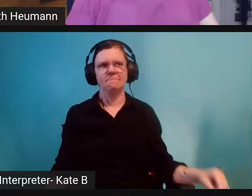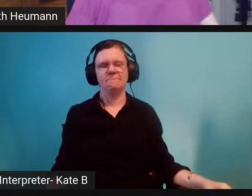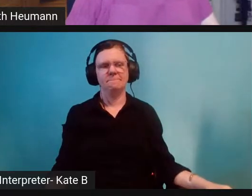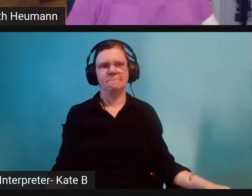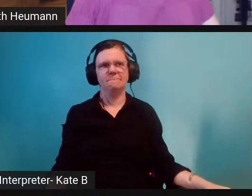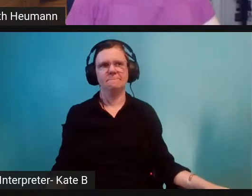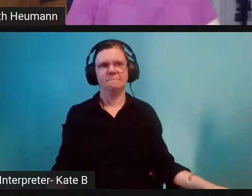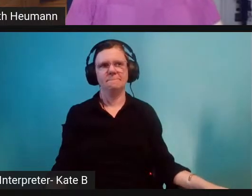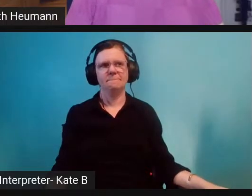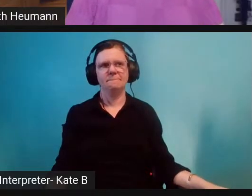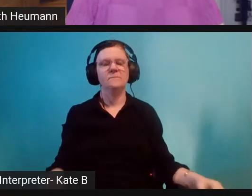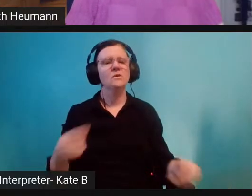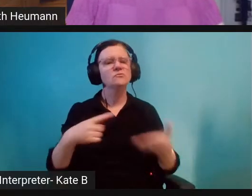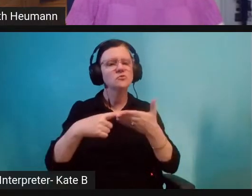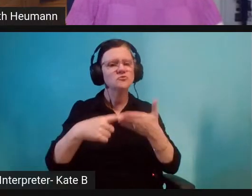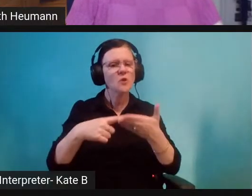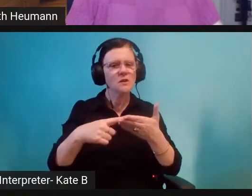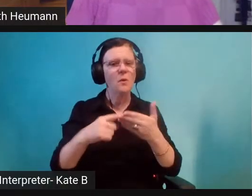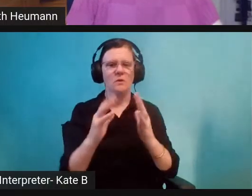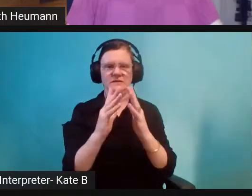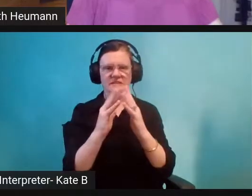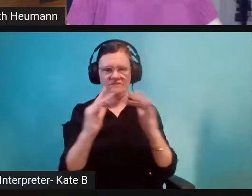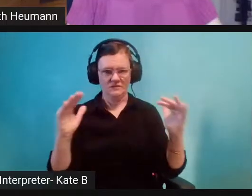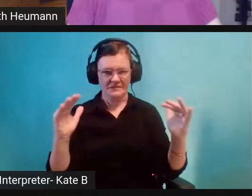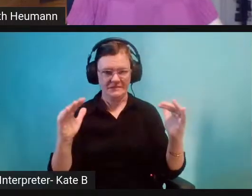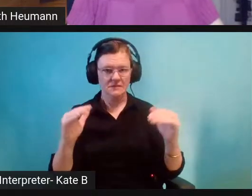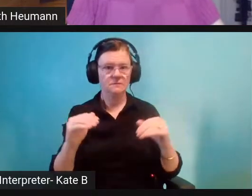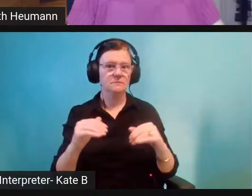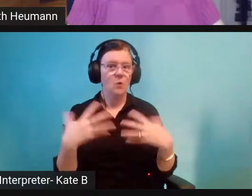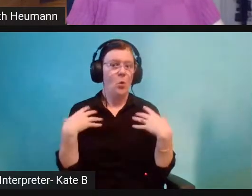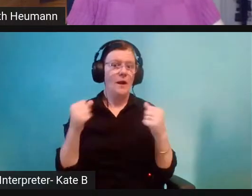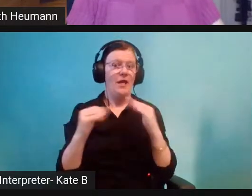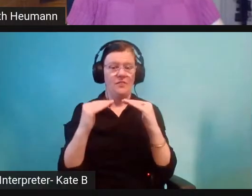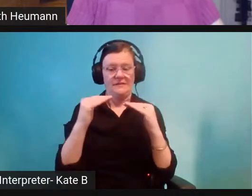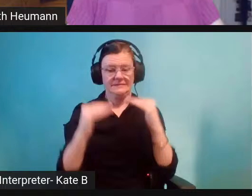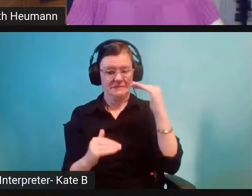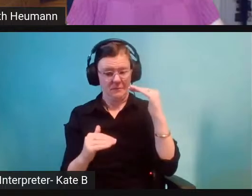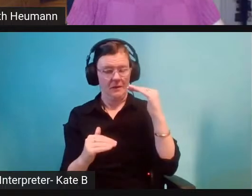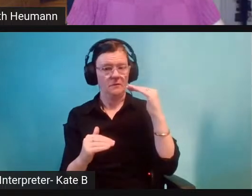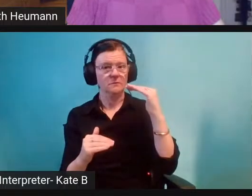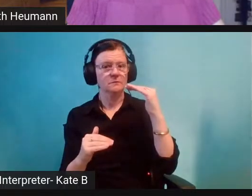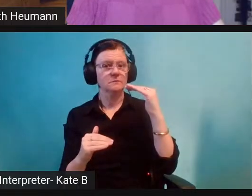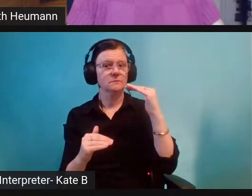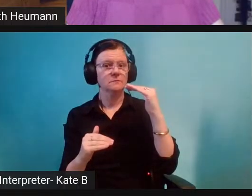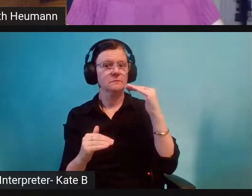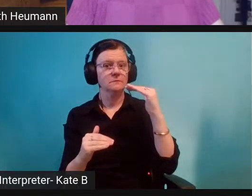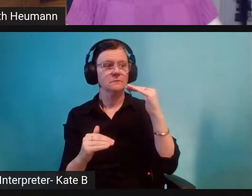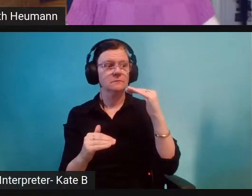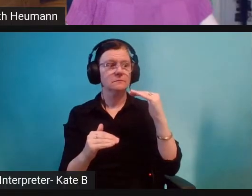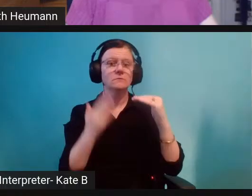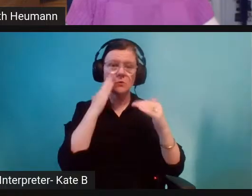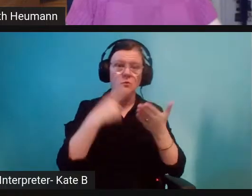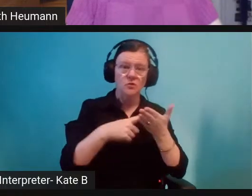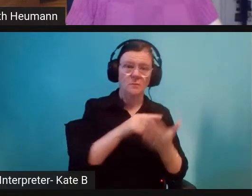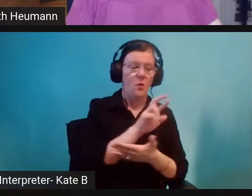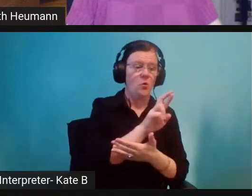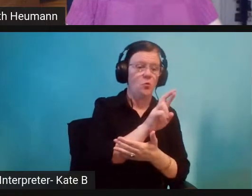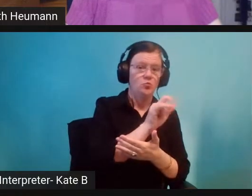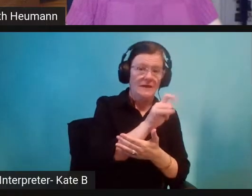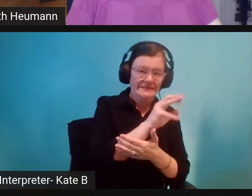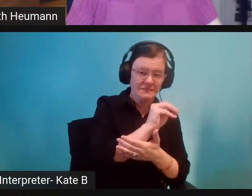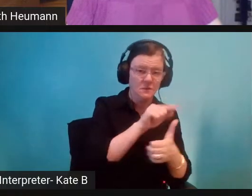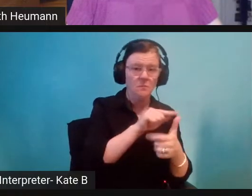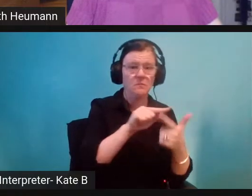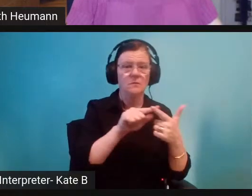discussing diversity and disparity in the context of racism and other structural